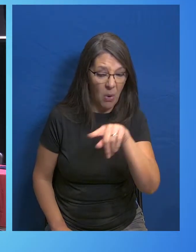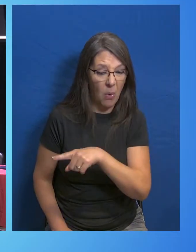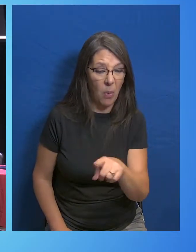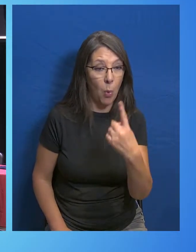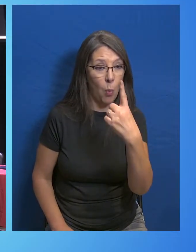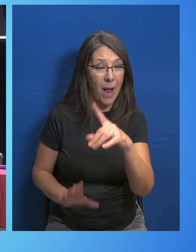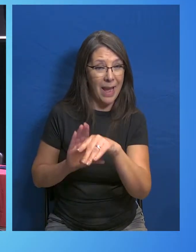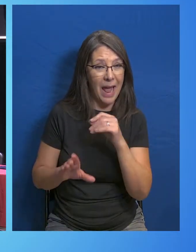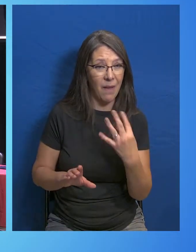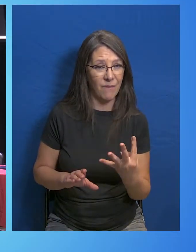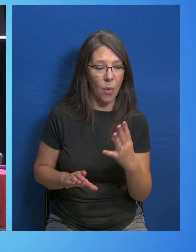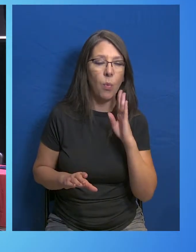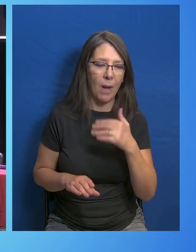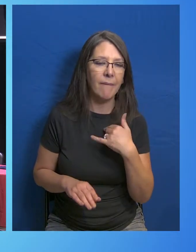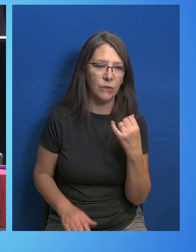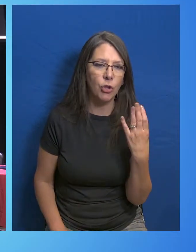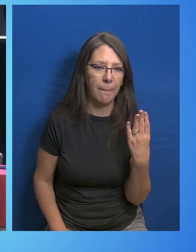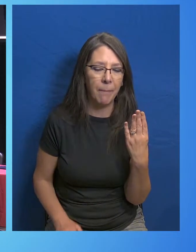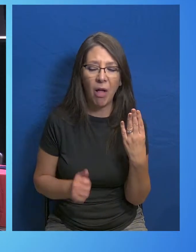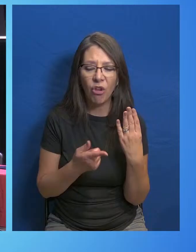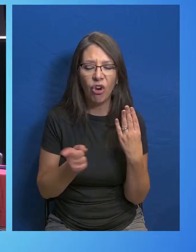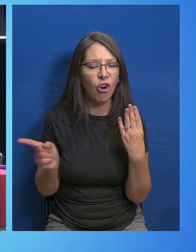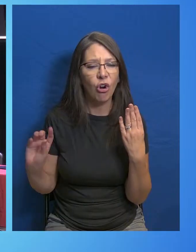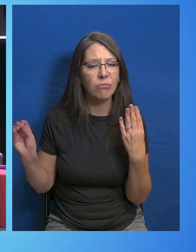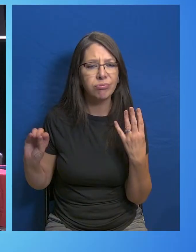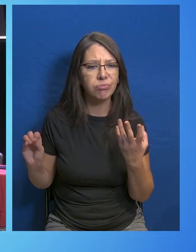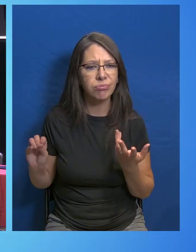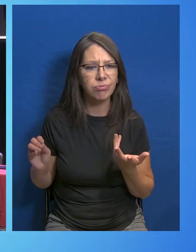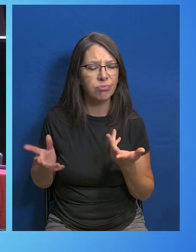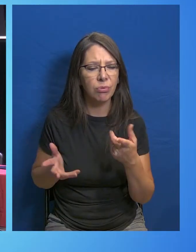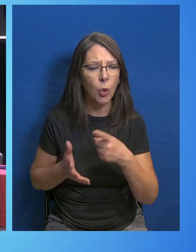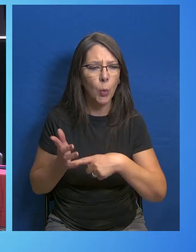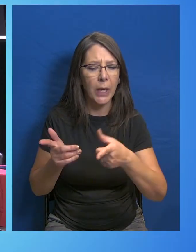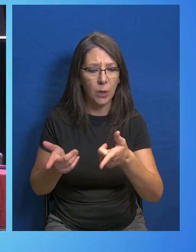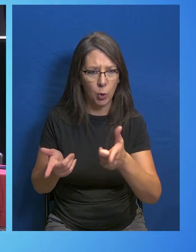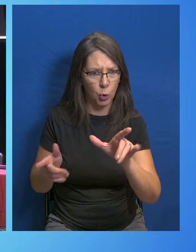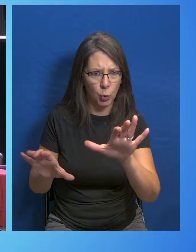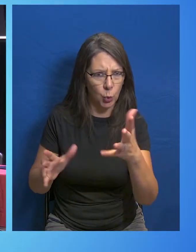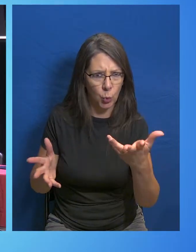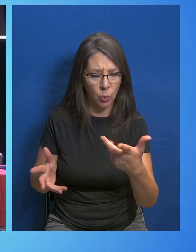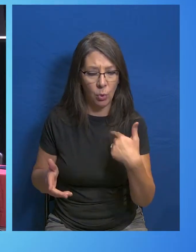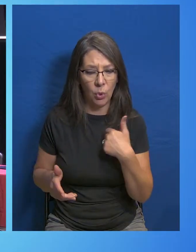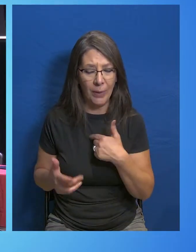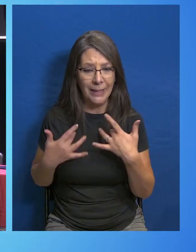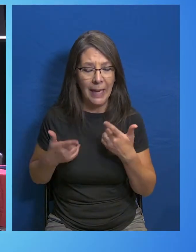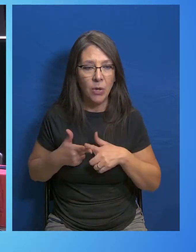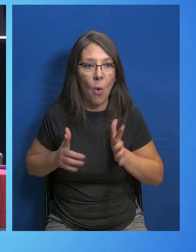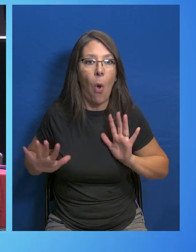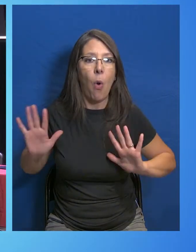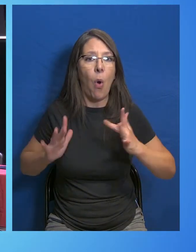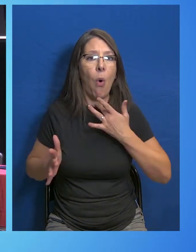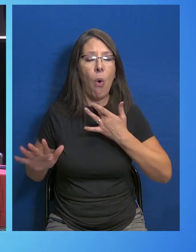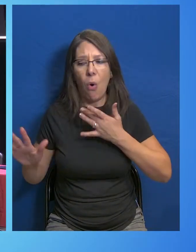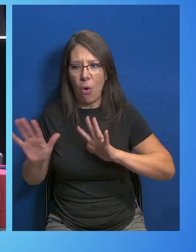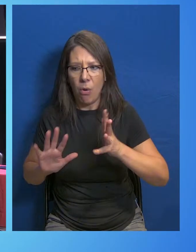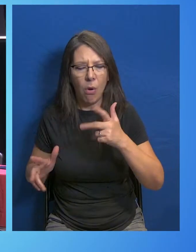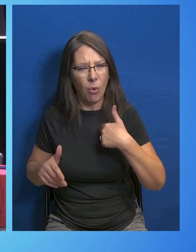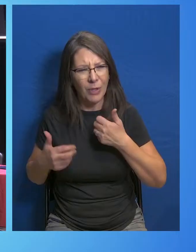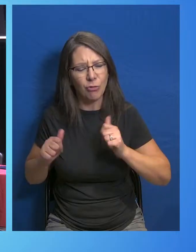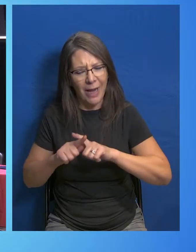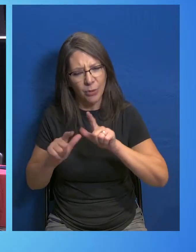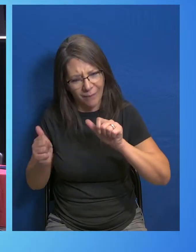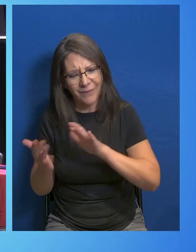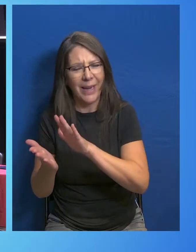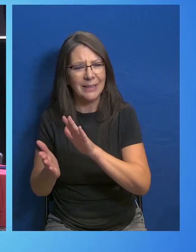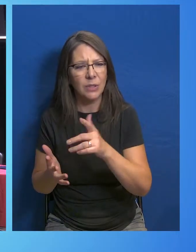leave? Well, what are we going to do about it? No, we don't we do something about it. And I applaud your efforts to